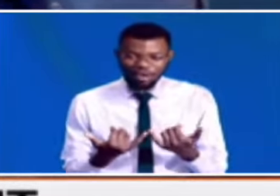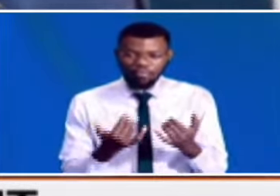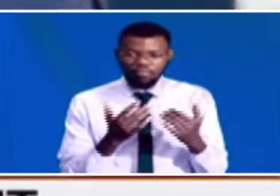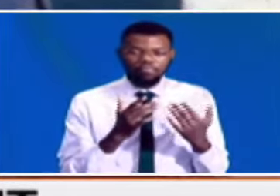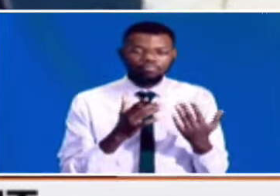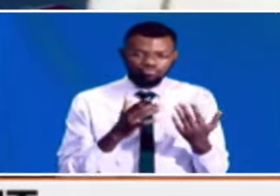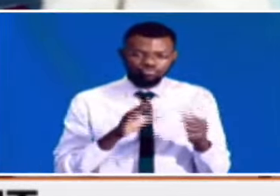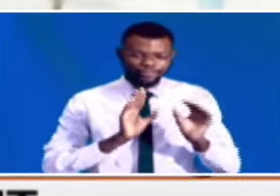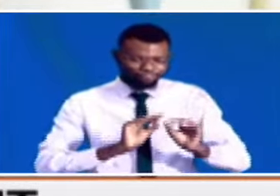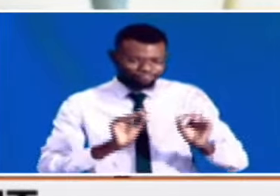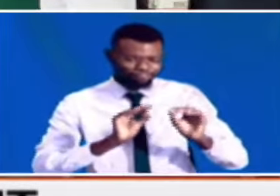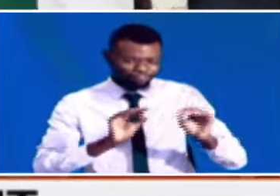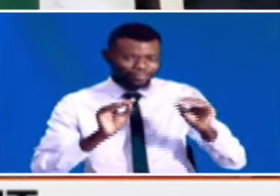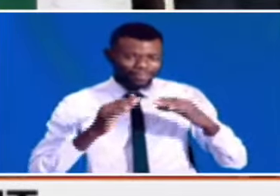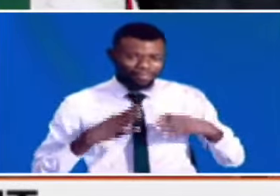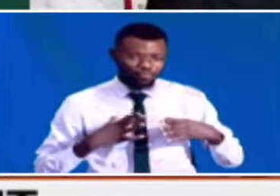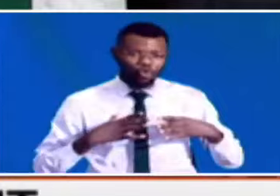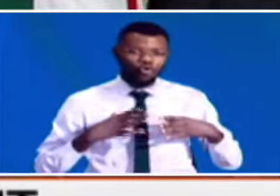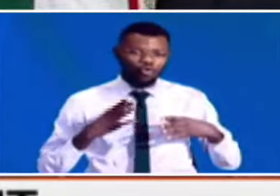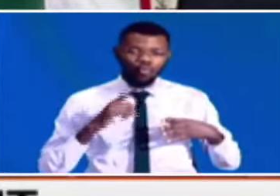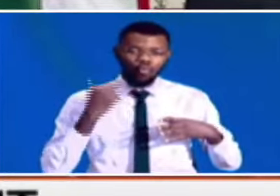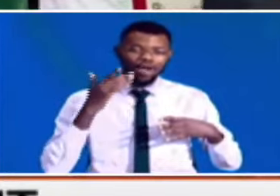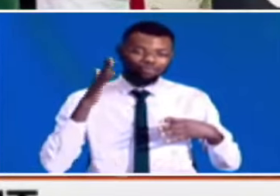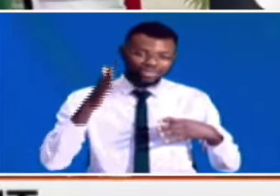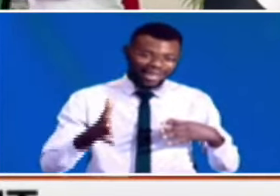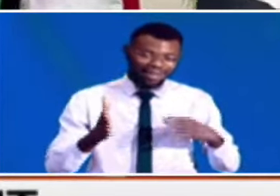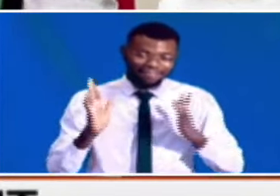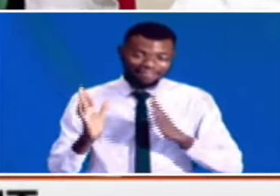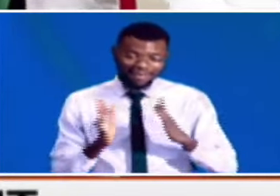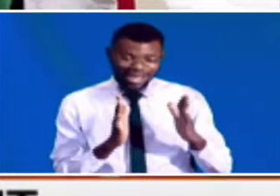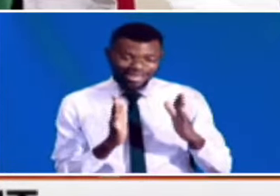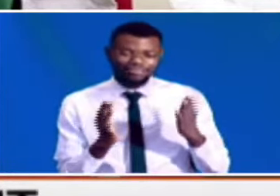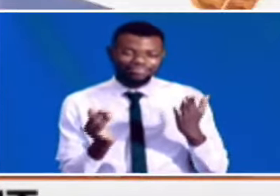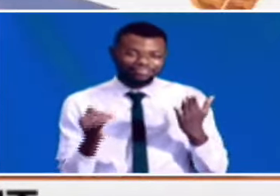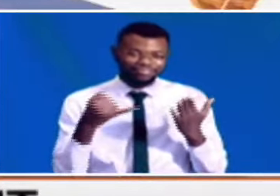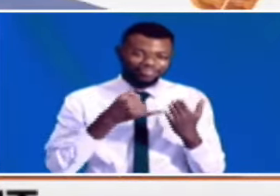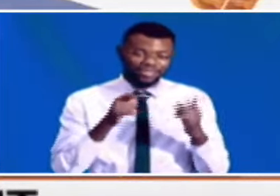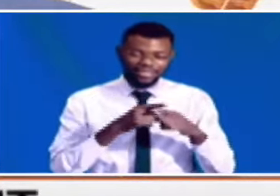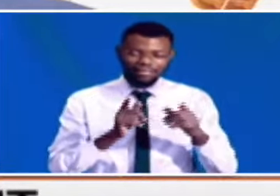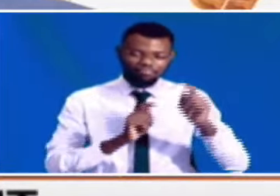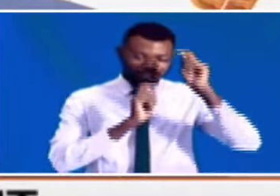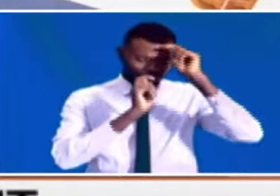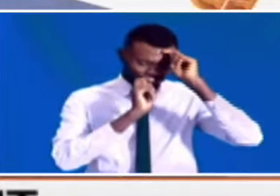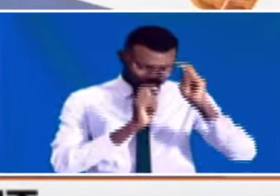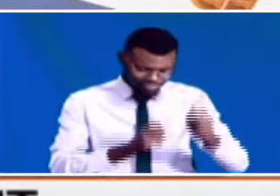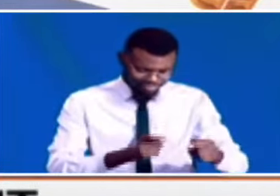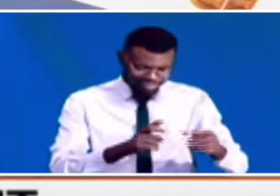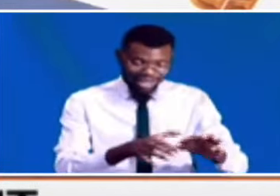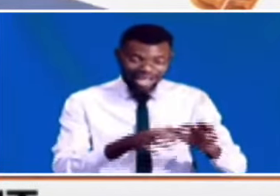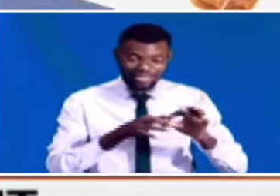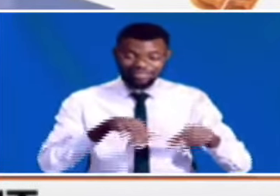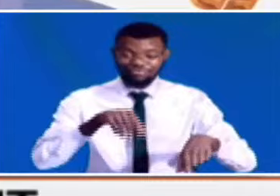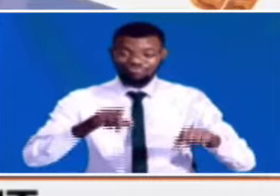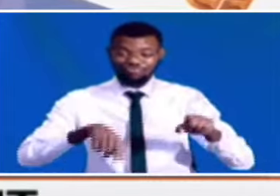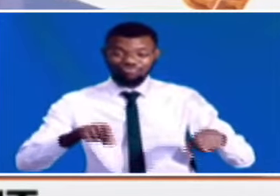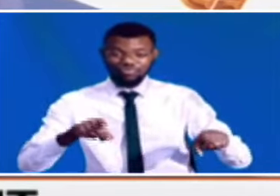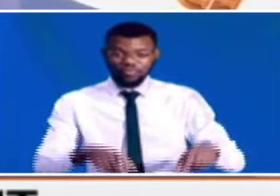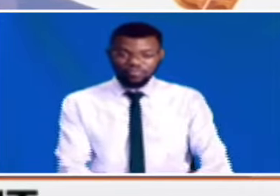educating future designers on importance of respecting cultural diversity. Already we have a problem that Kenyan furniture is